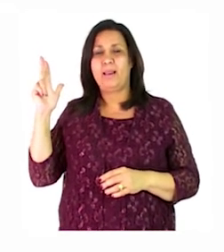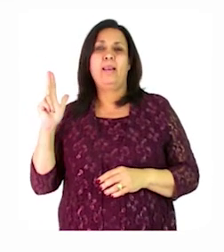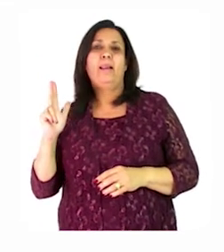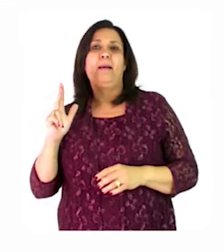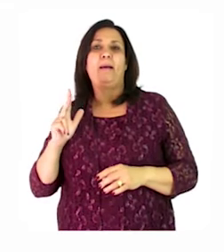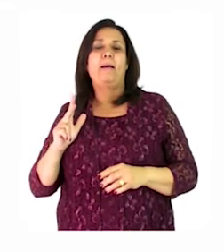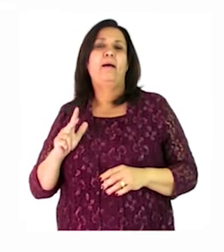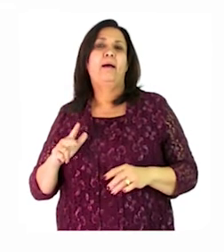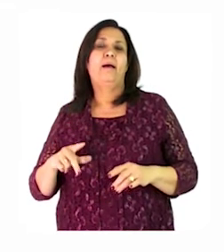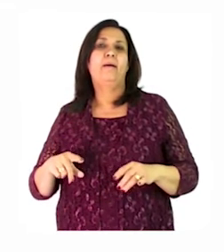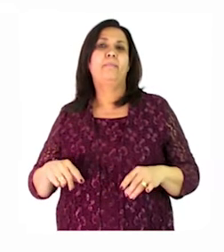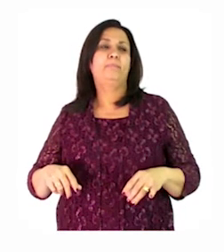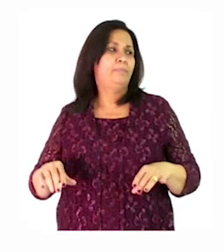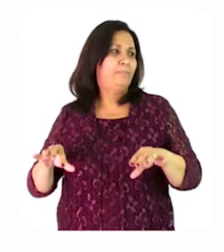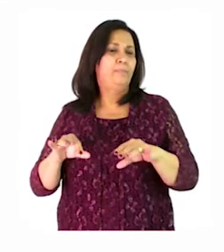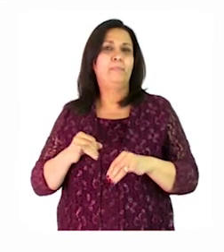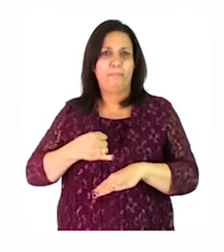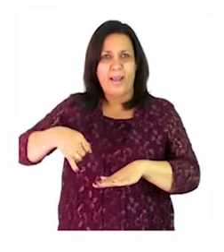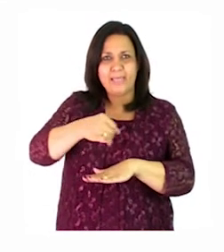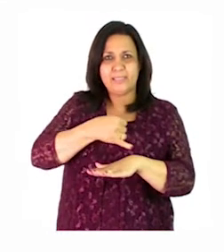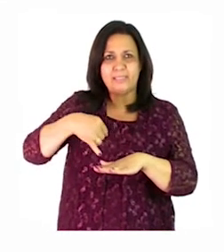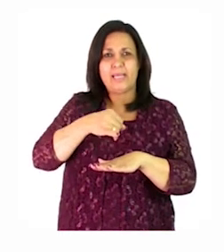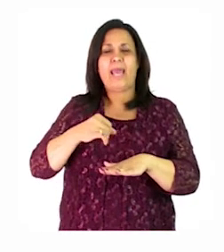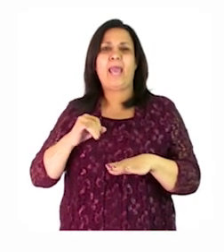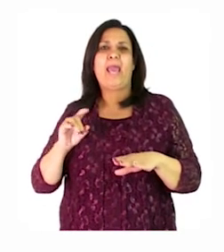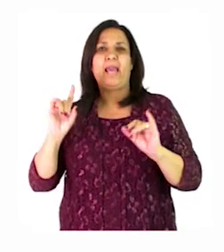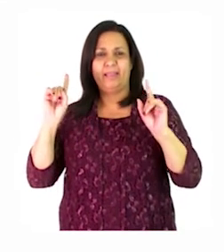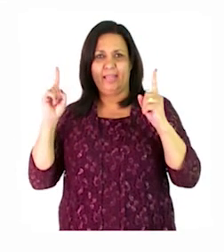things. Animals like wild animals,